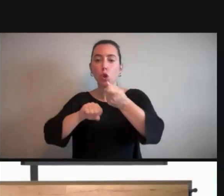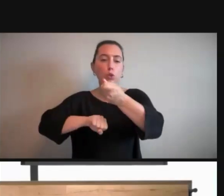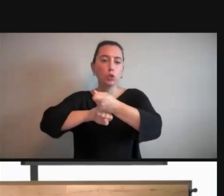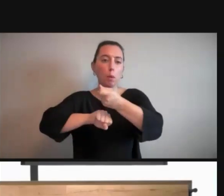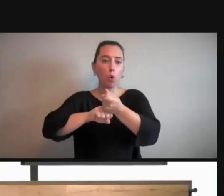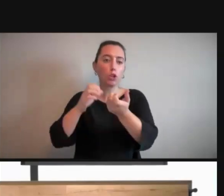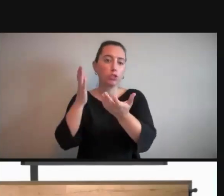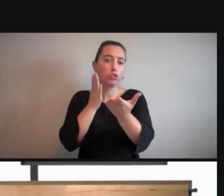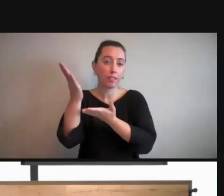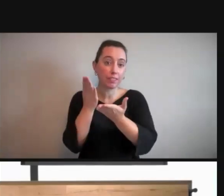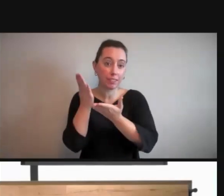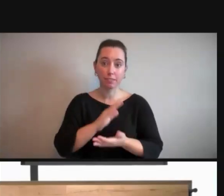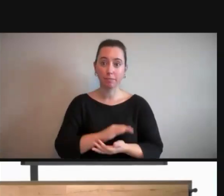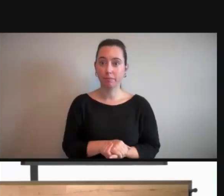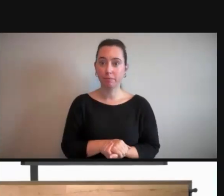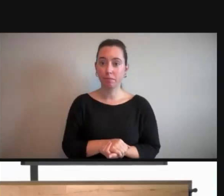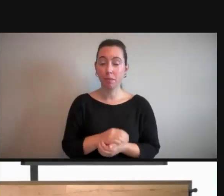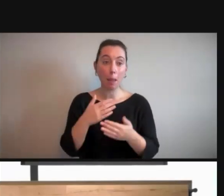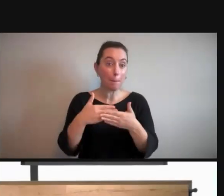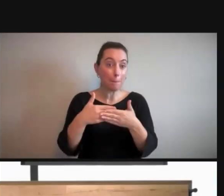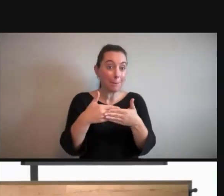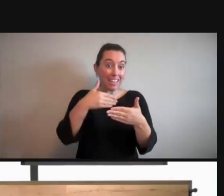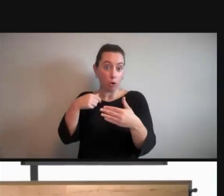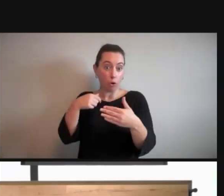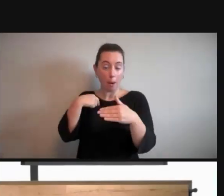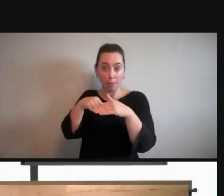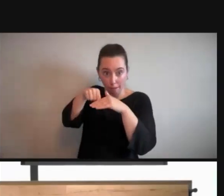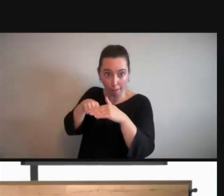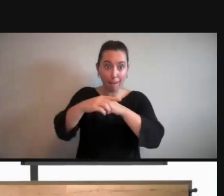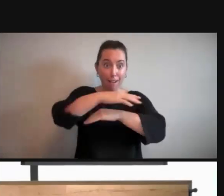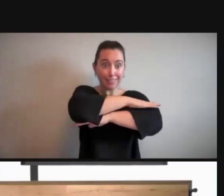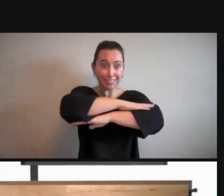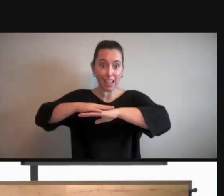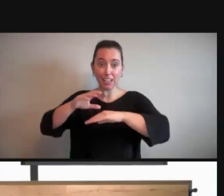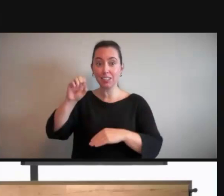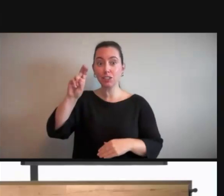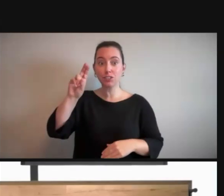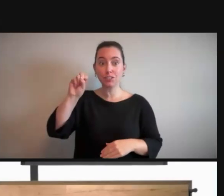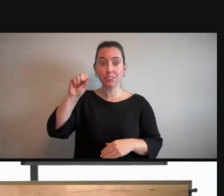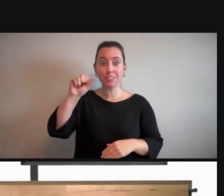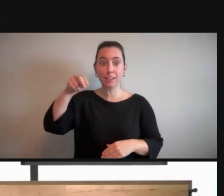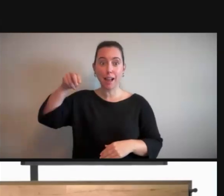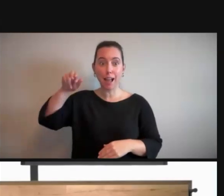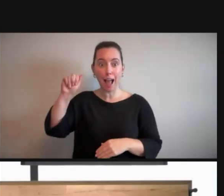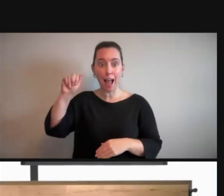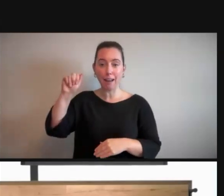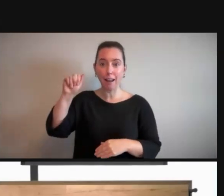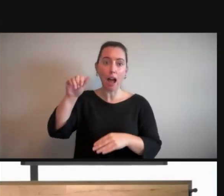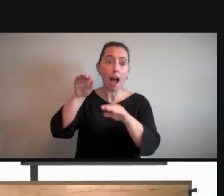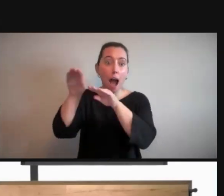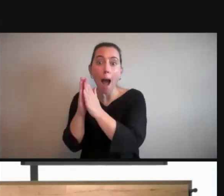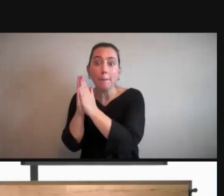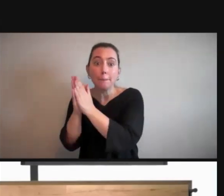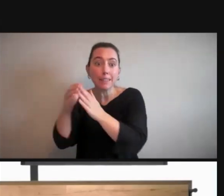small thing, before we came on stage, Susanna asked the organizers to put water here for the speakers,